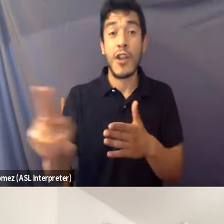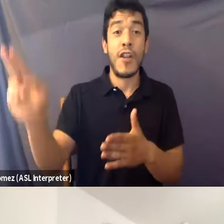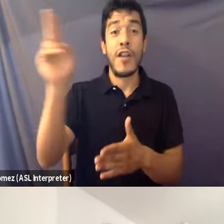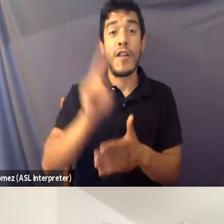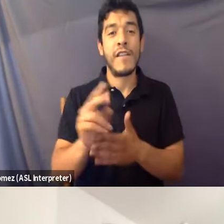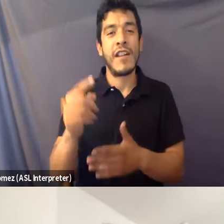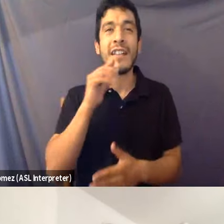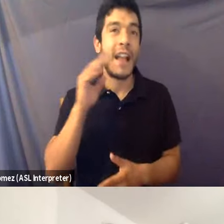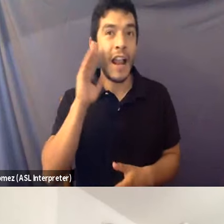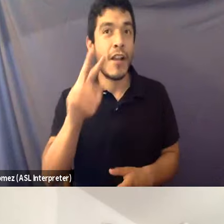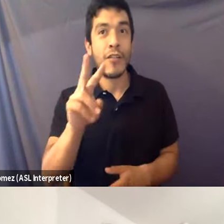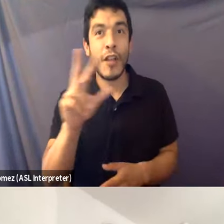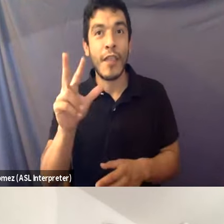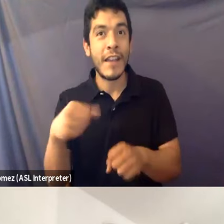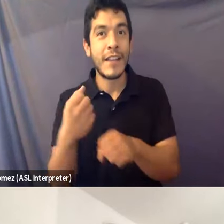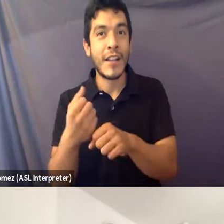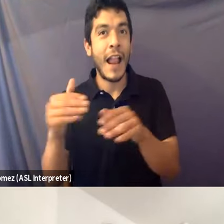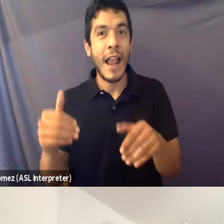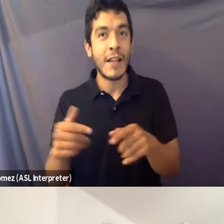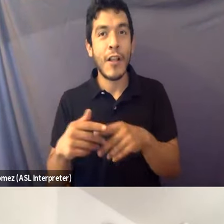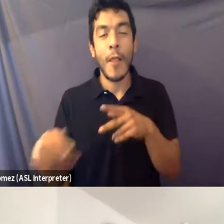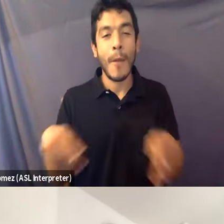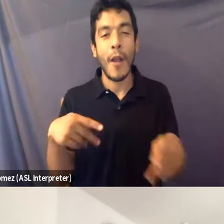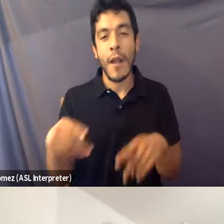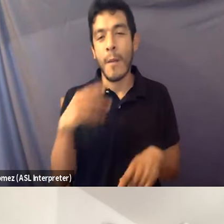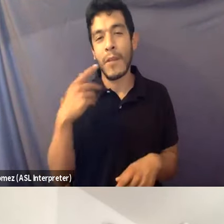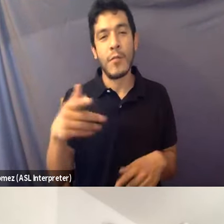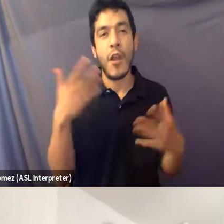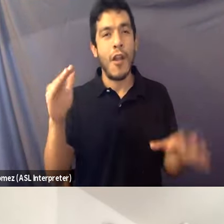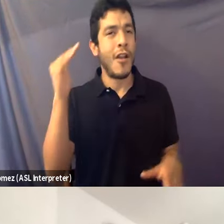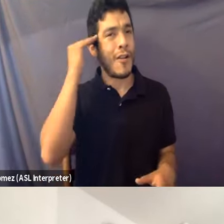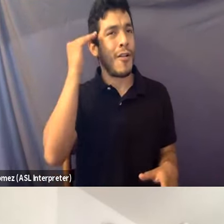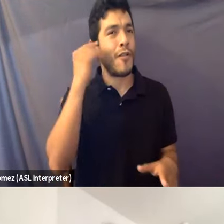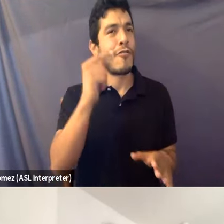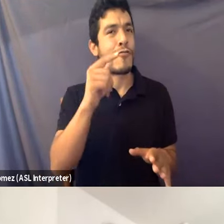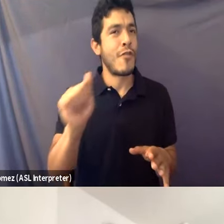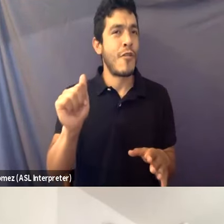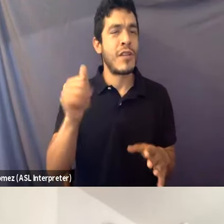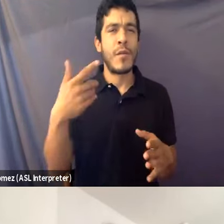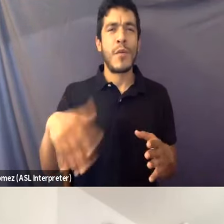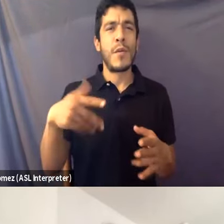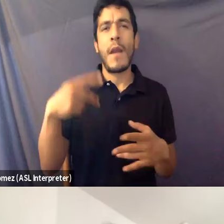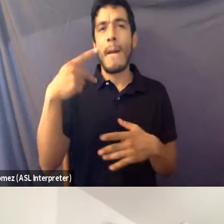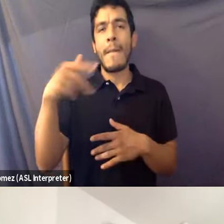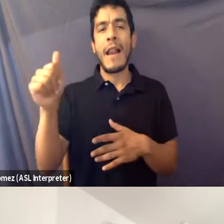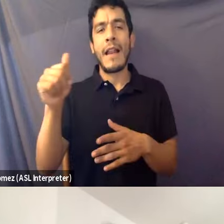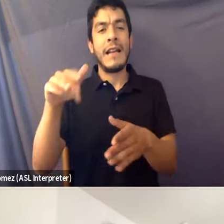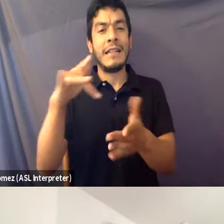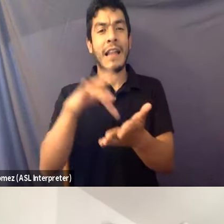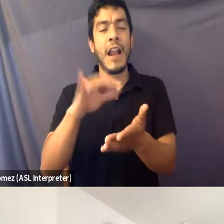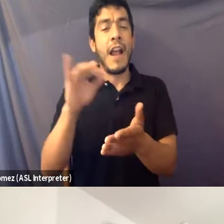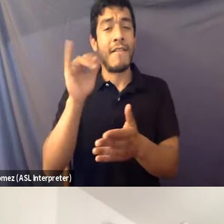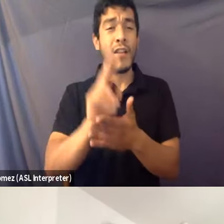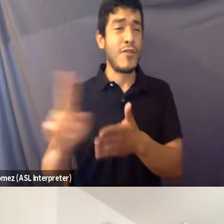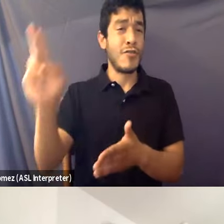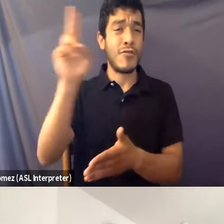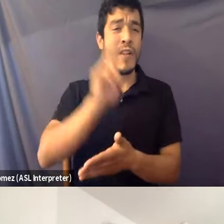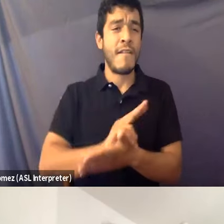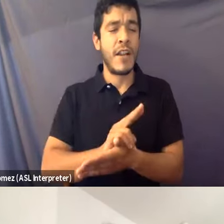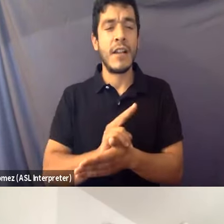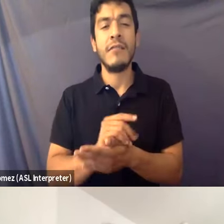three years late to the party, Wolf, right? Because we knew that Georgia was the political epicenter of the universe, you know, even prior to